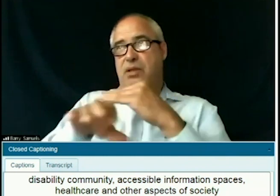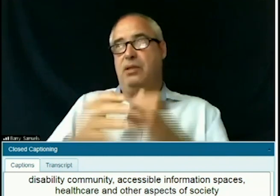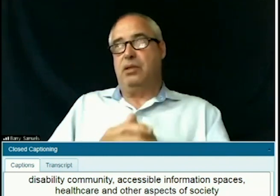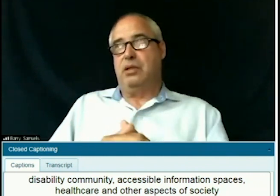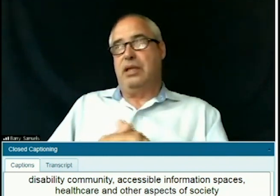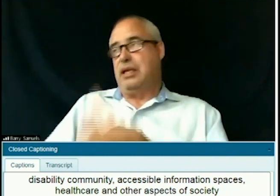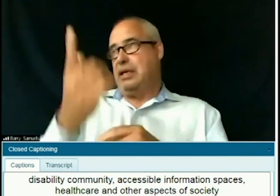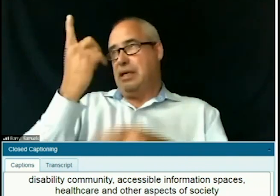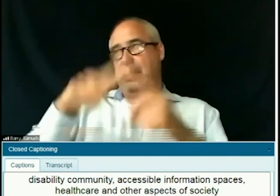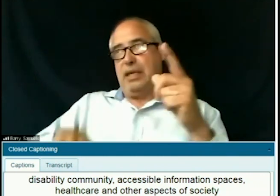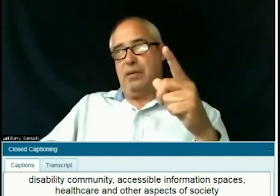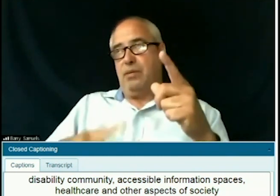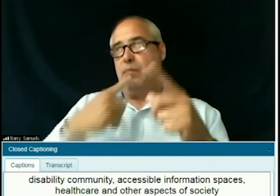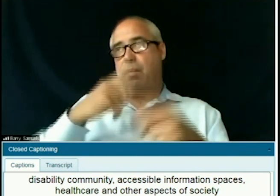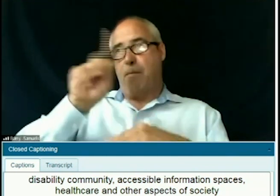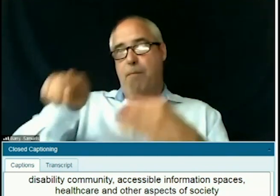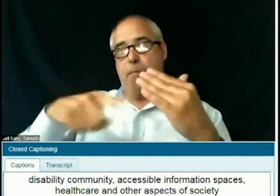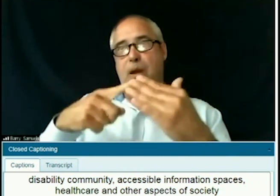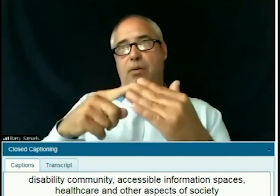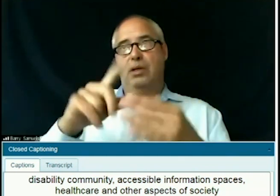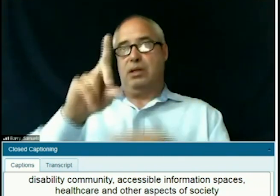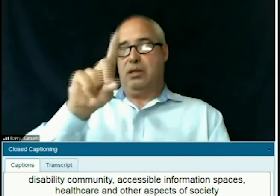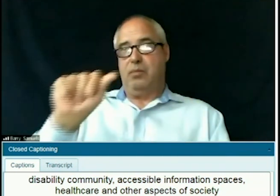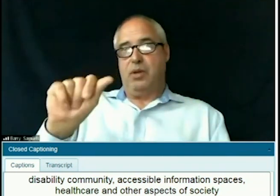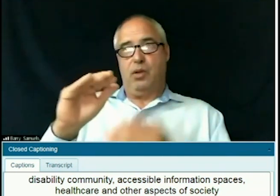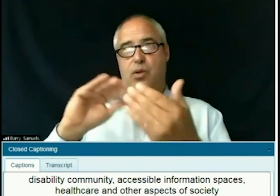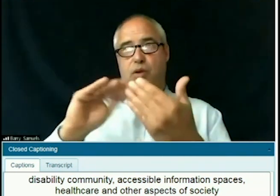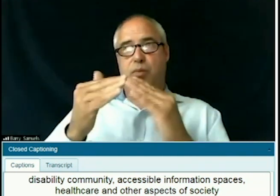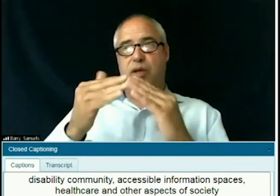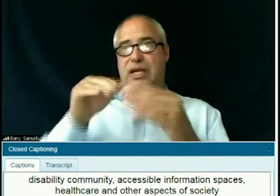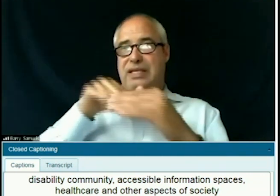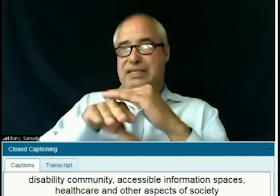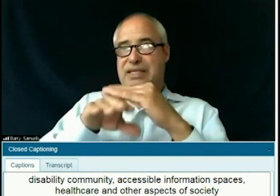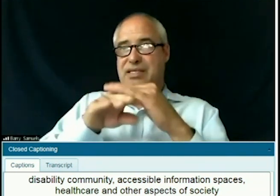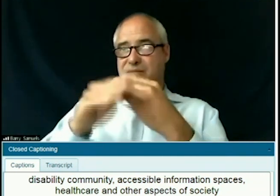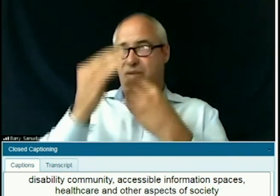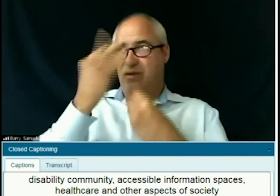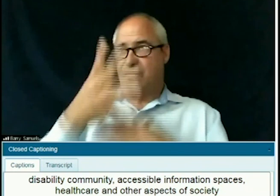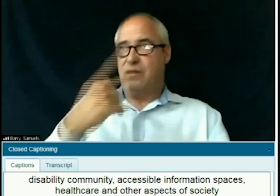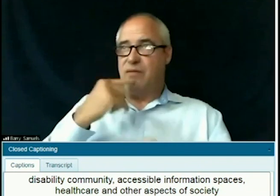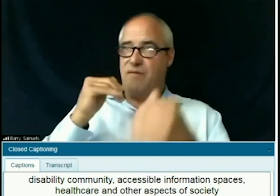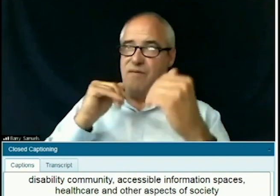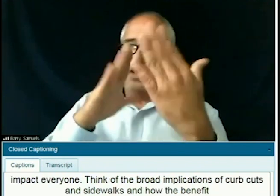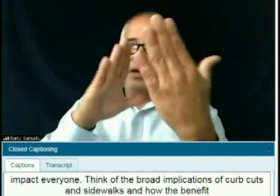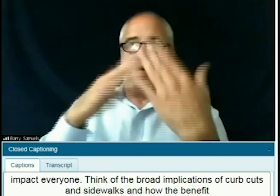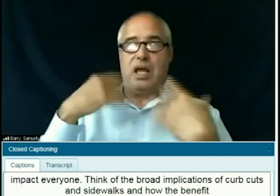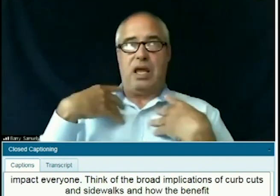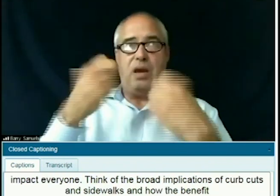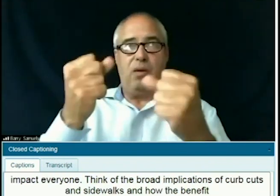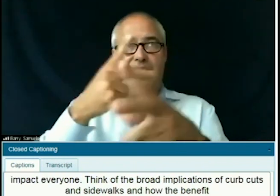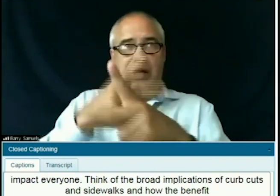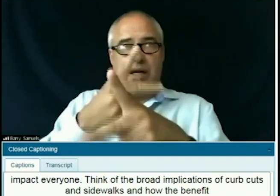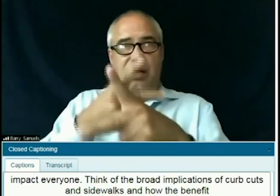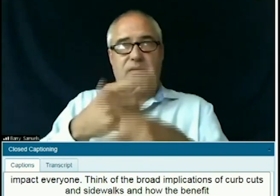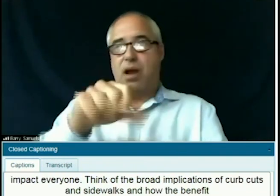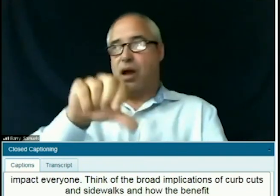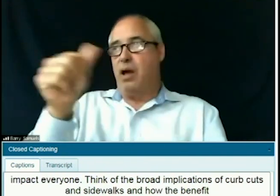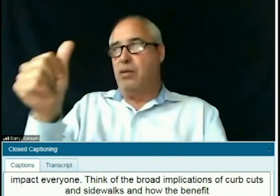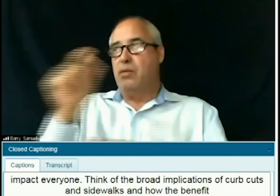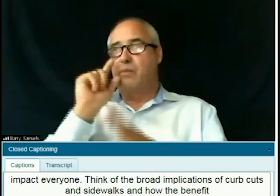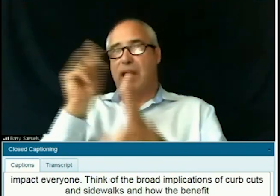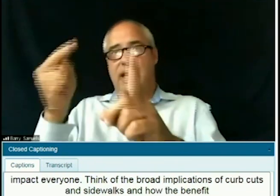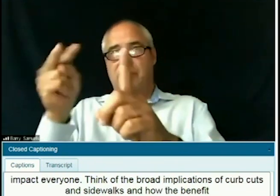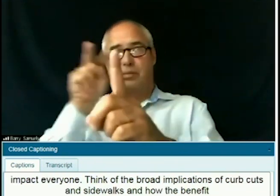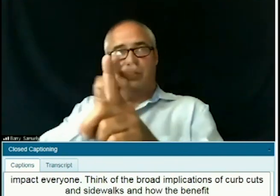not just about the disability community. Accessible information, spaces, healthcare, and other aspects of society